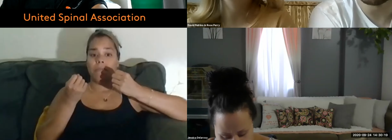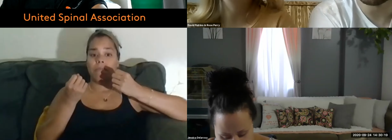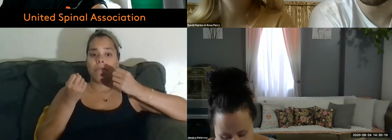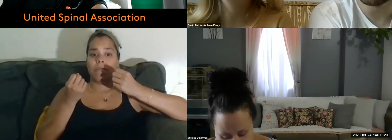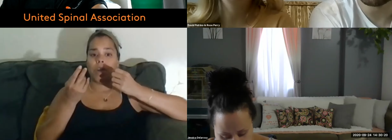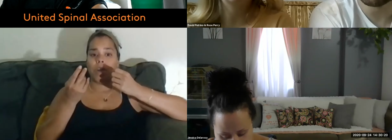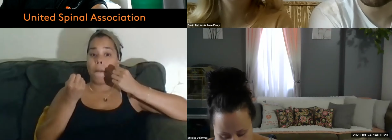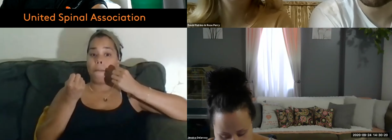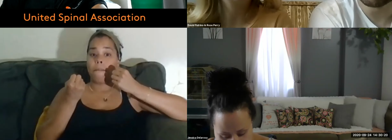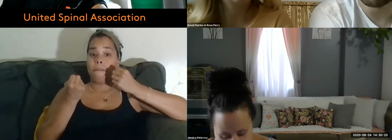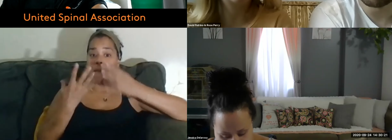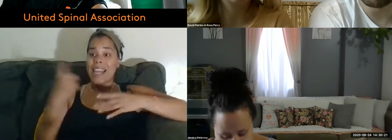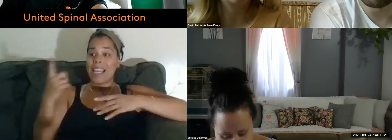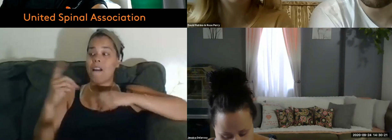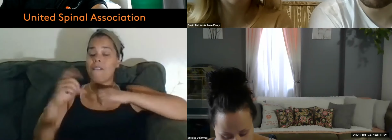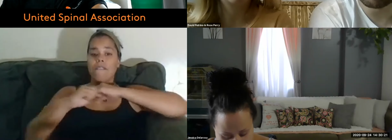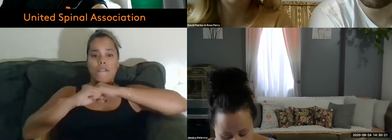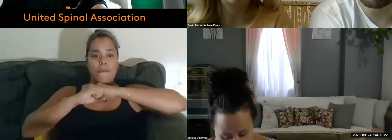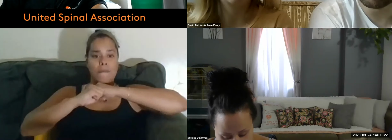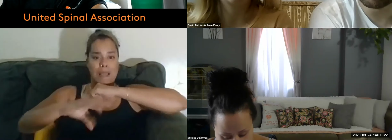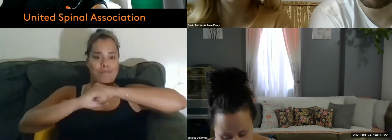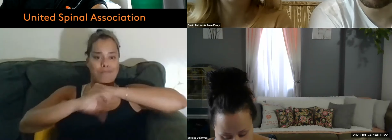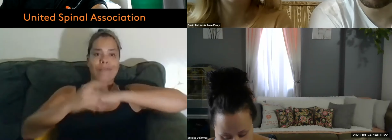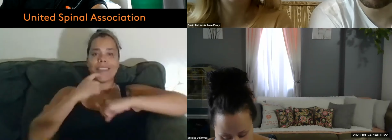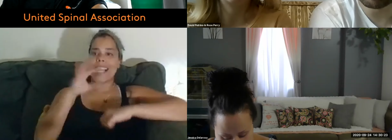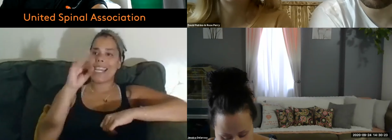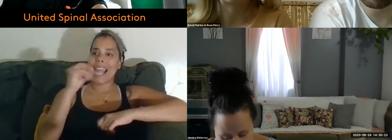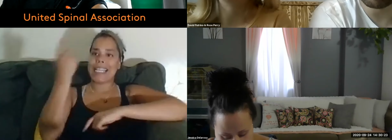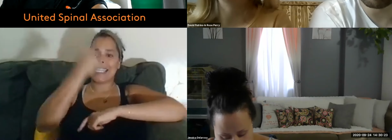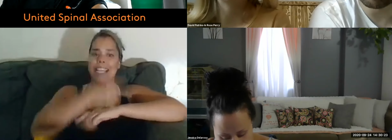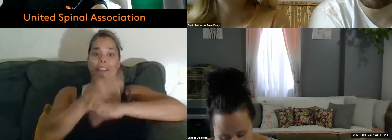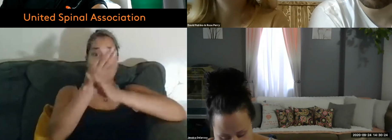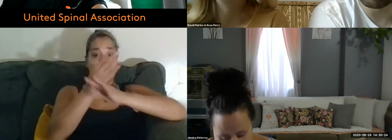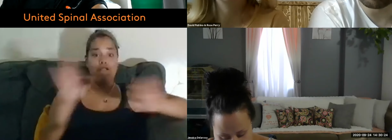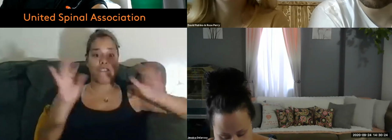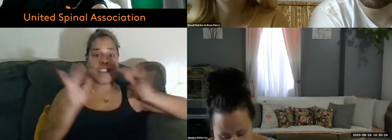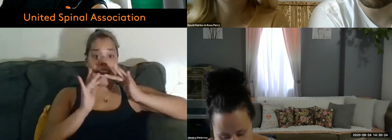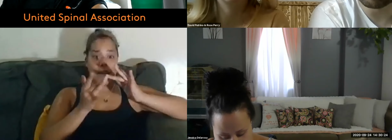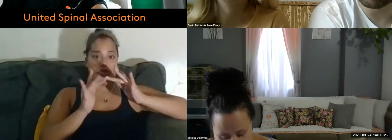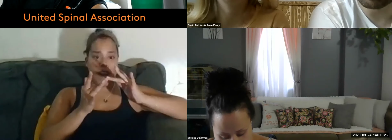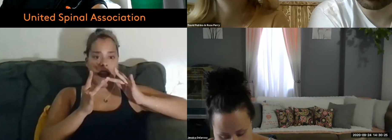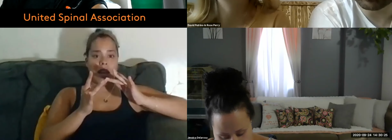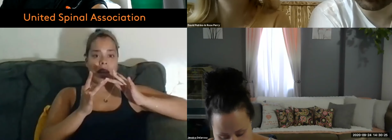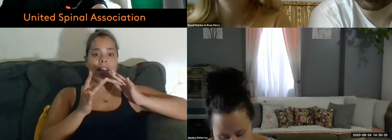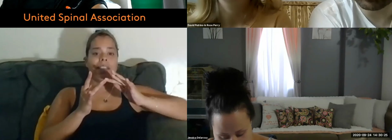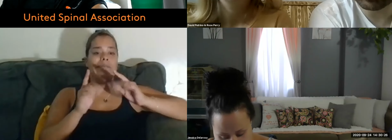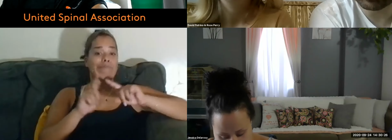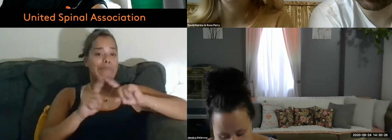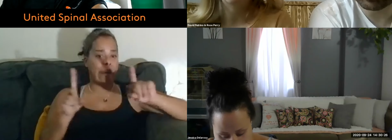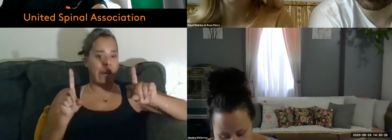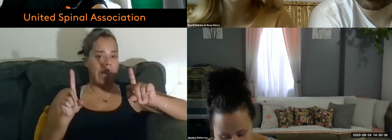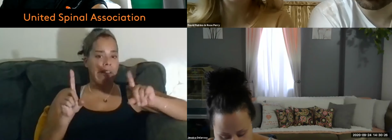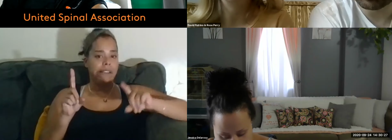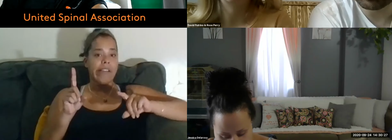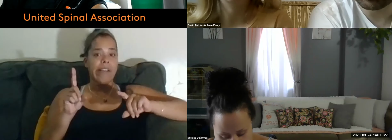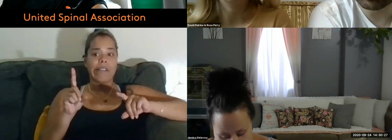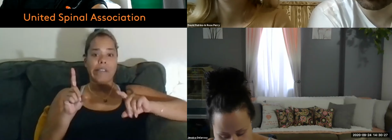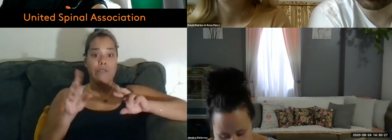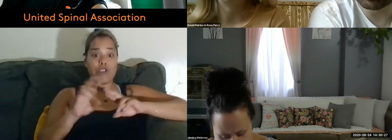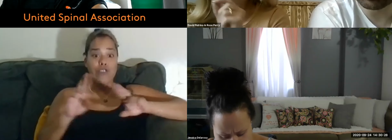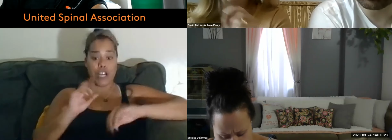advertised that they were giving 90 free days of internet, but when you went to actually try to hook students up, there were a bunch of caveats